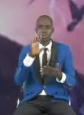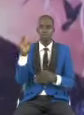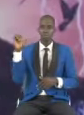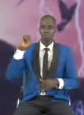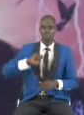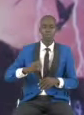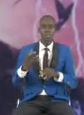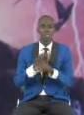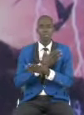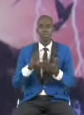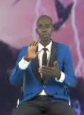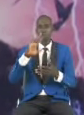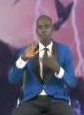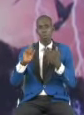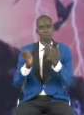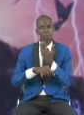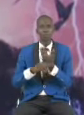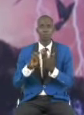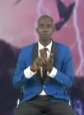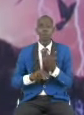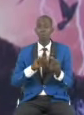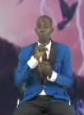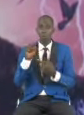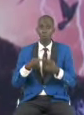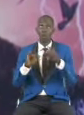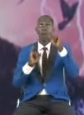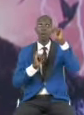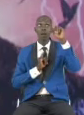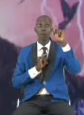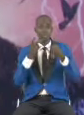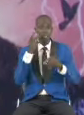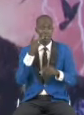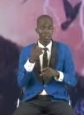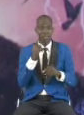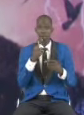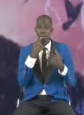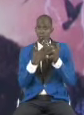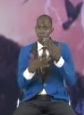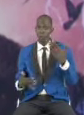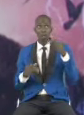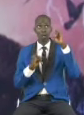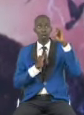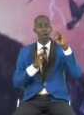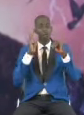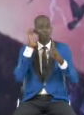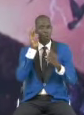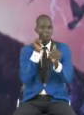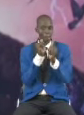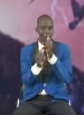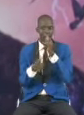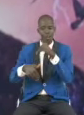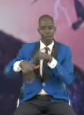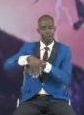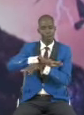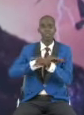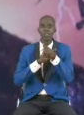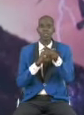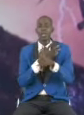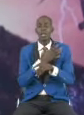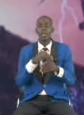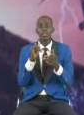punishment. When I see the blood, I will pass over you, and the plague shall not be upon